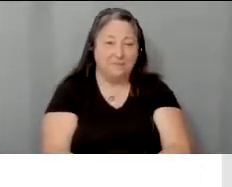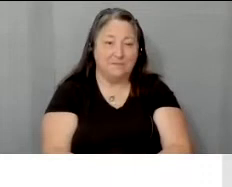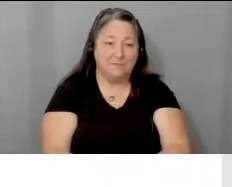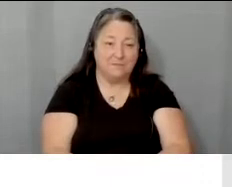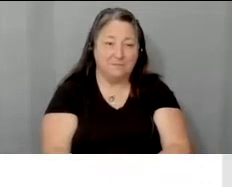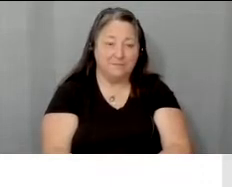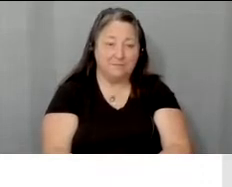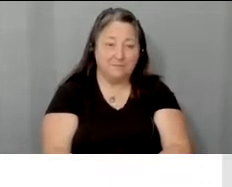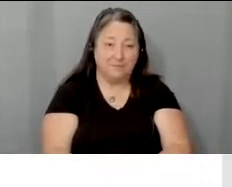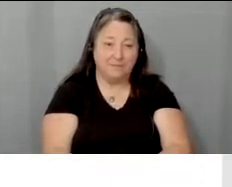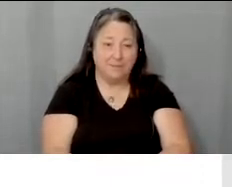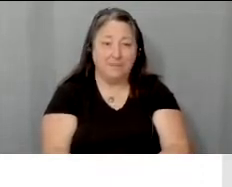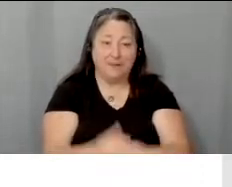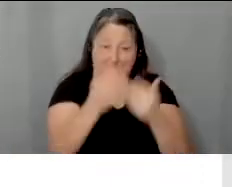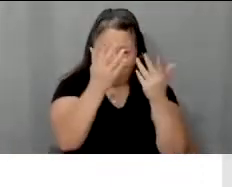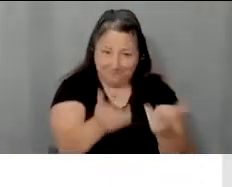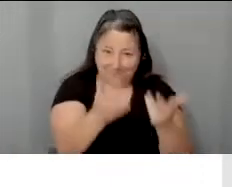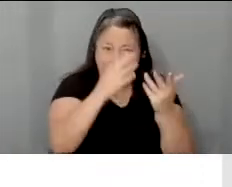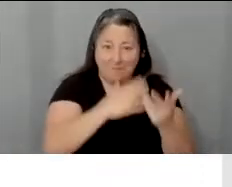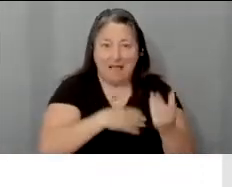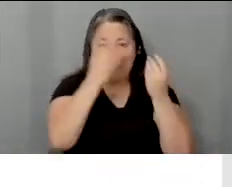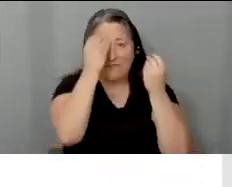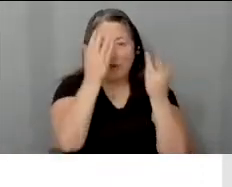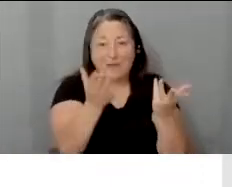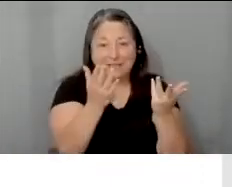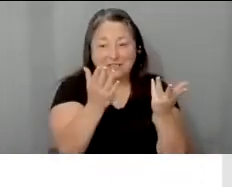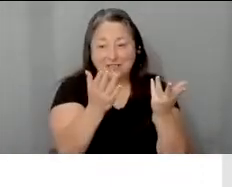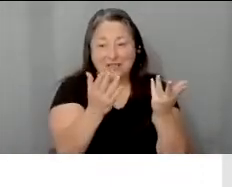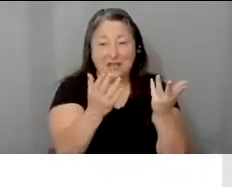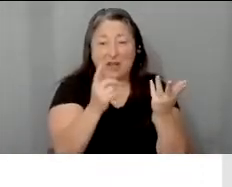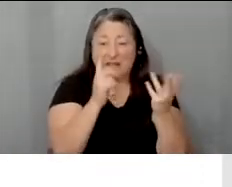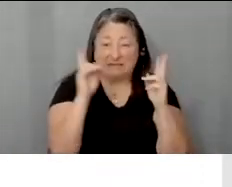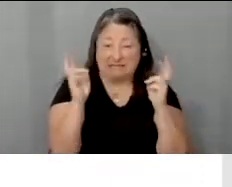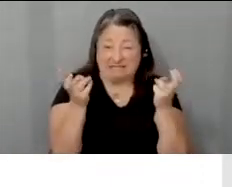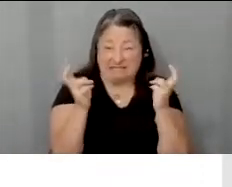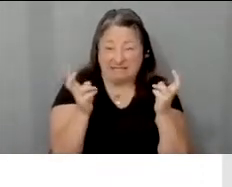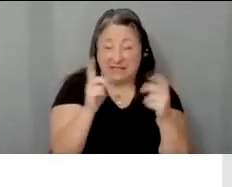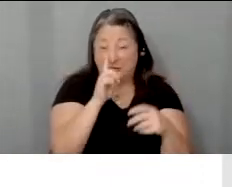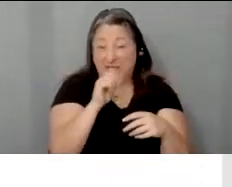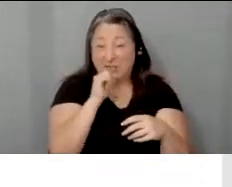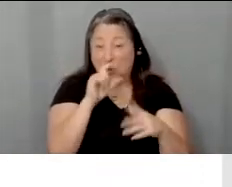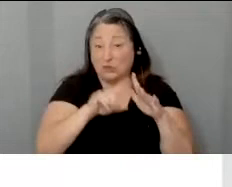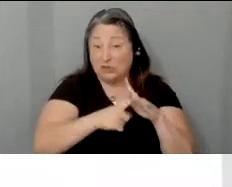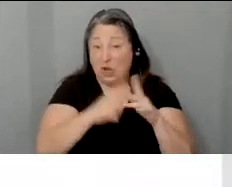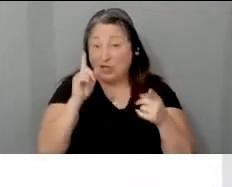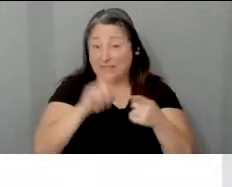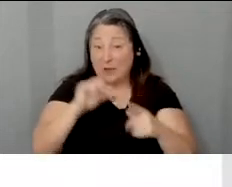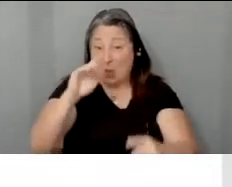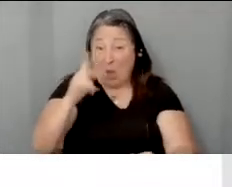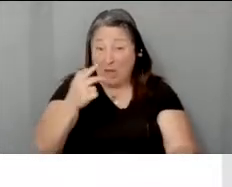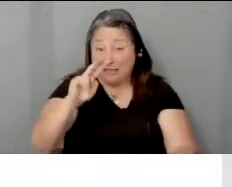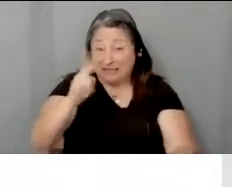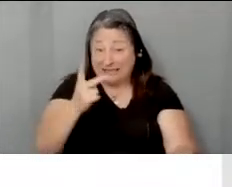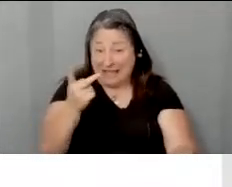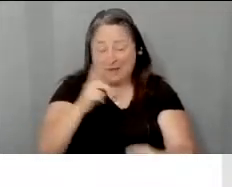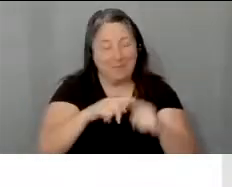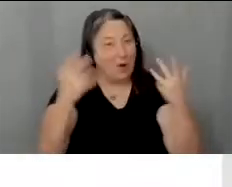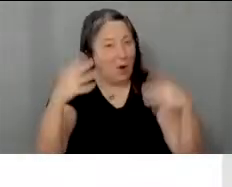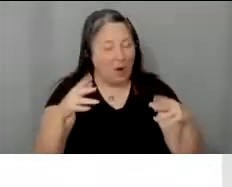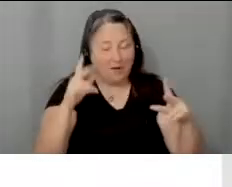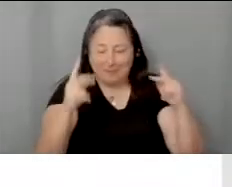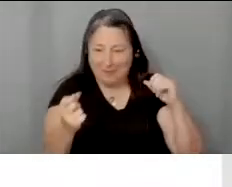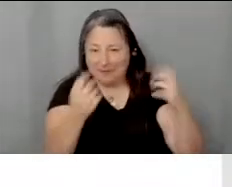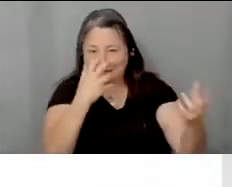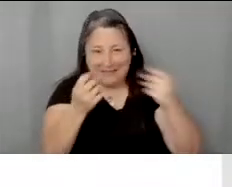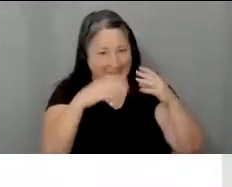So this is my information. I don't technically start until August 2nd, but I am already getting emails.